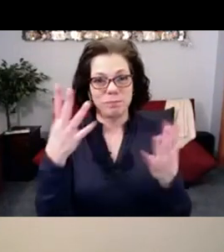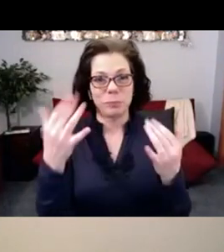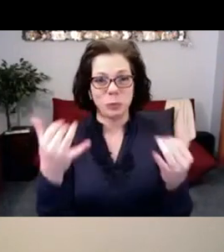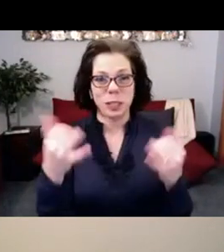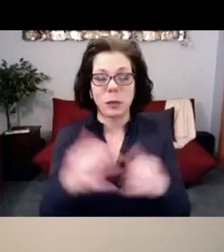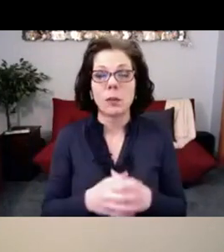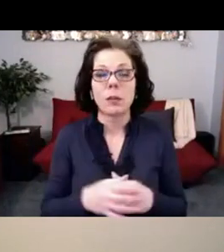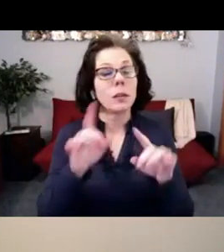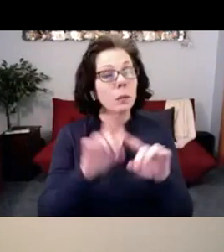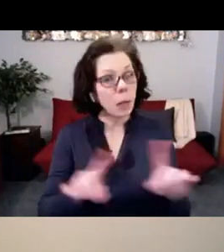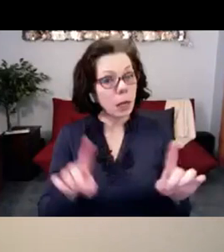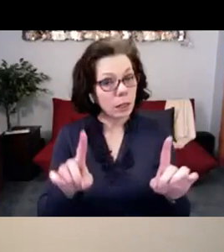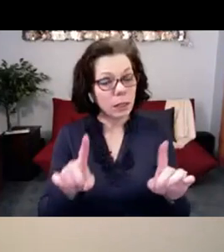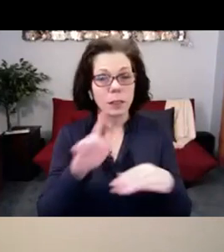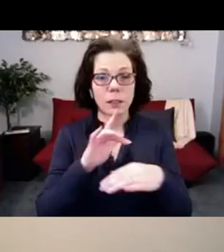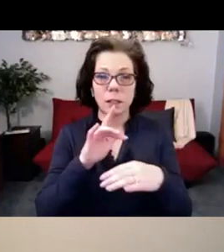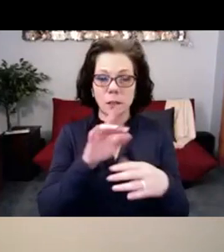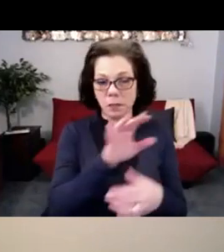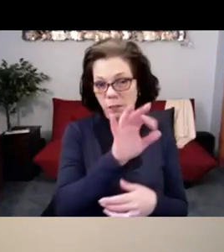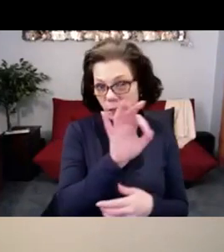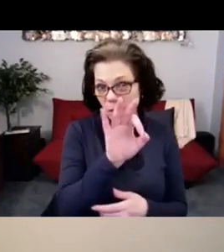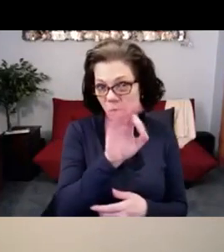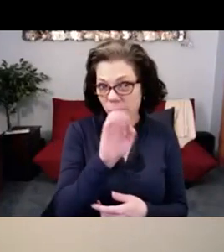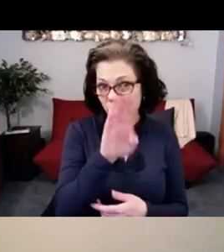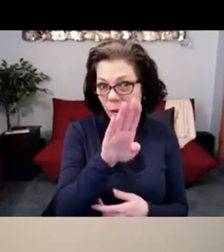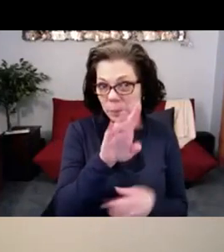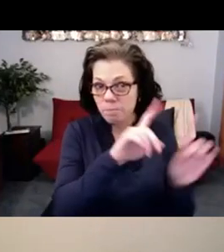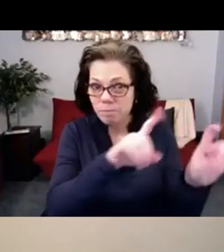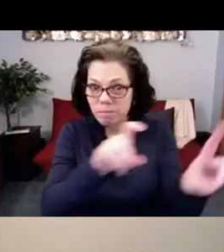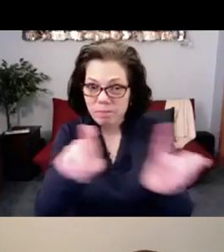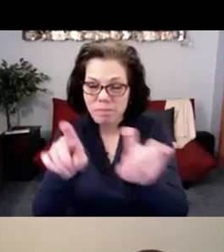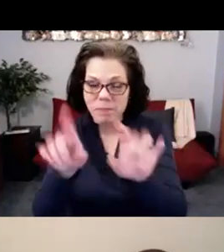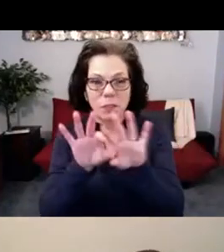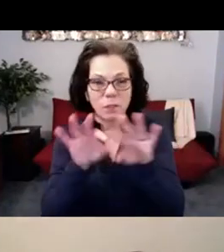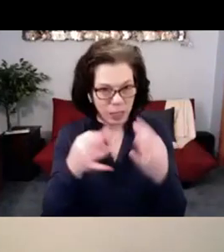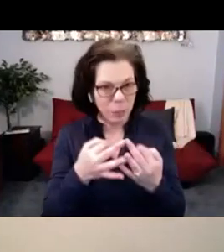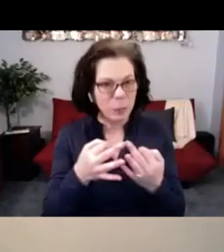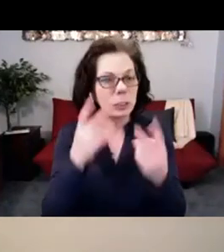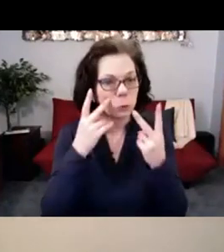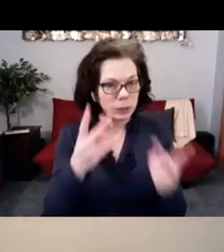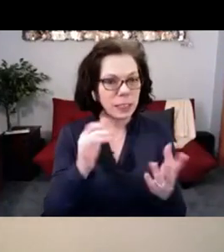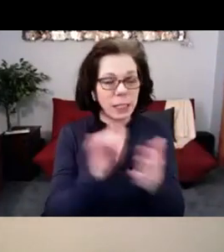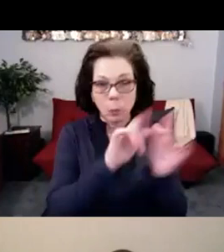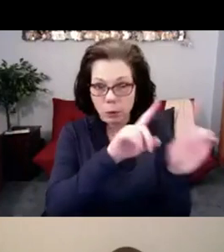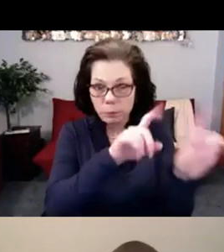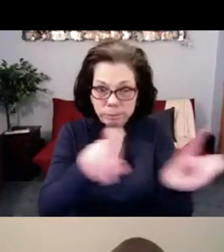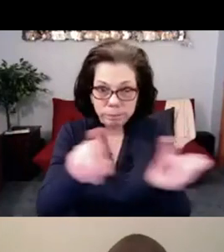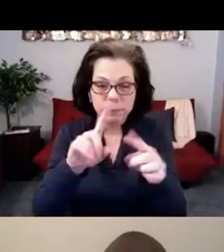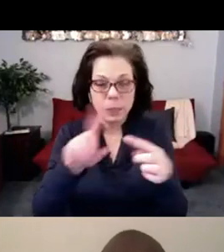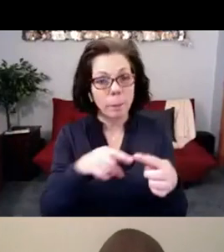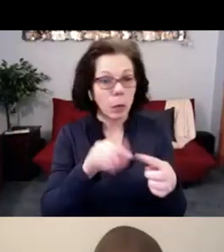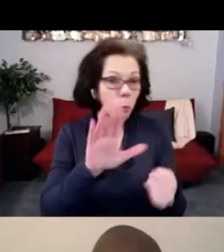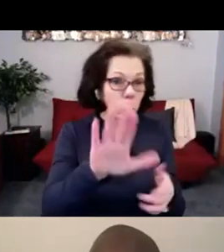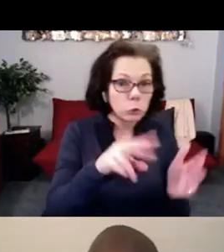that in the early part of February, we'll survey you as families. You'll see that coming out from your schools, surveying you about your intent and